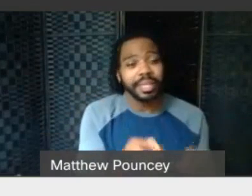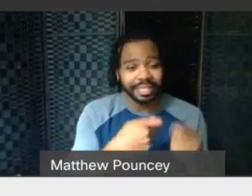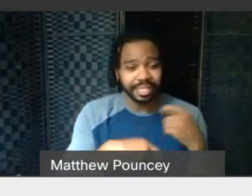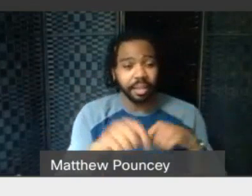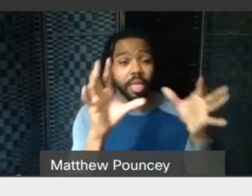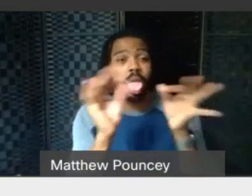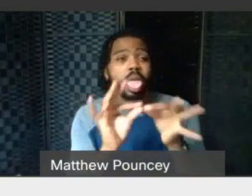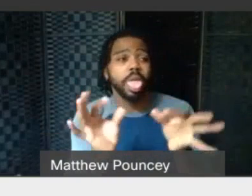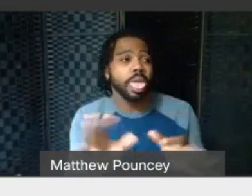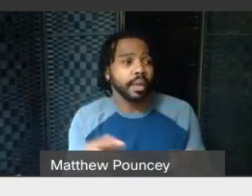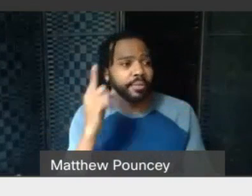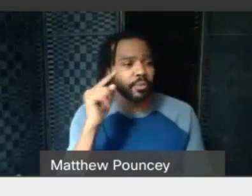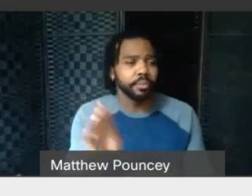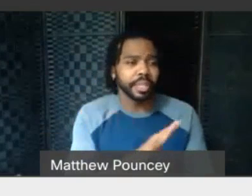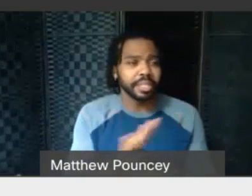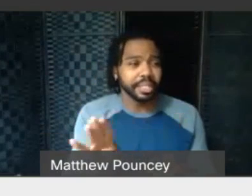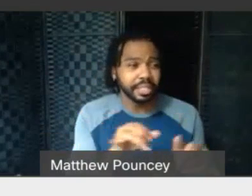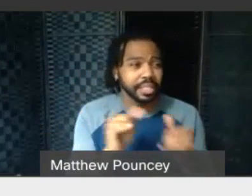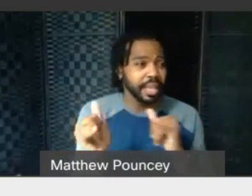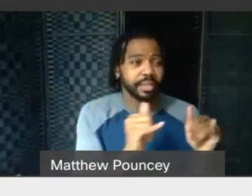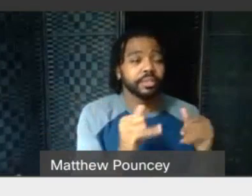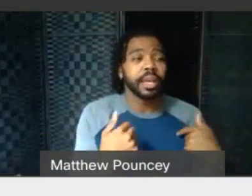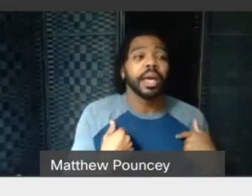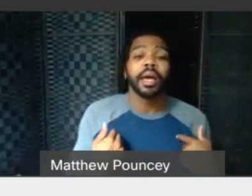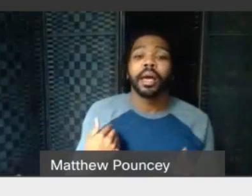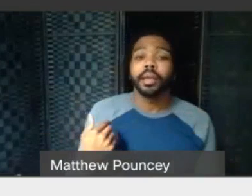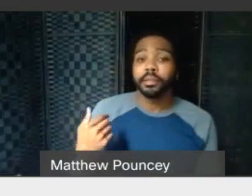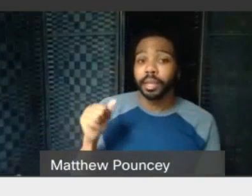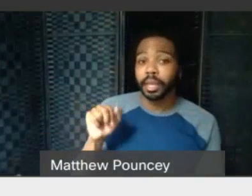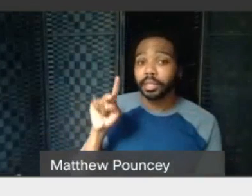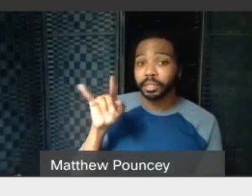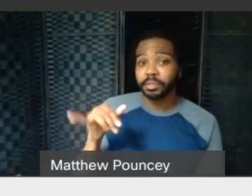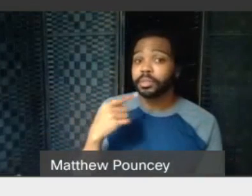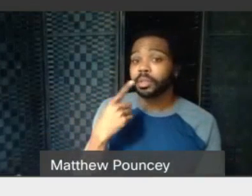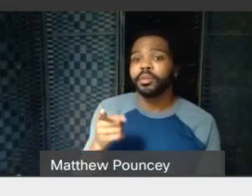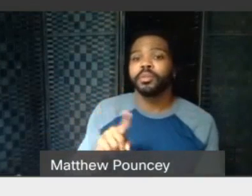business COVID standards? I would rely on the mayor's orders.